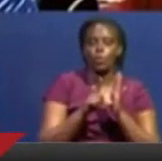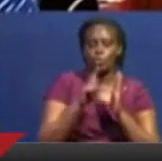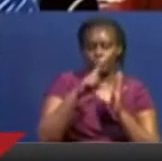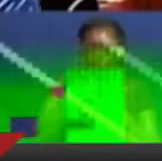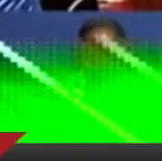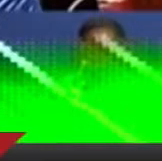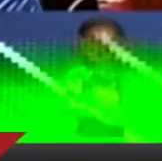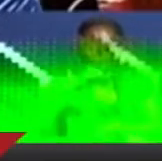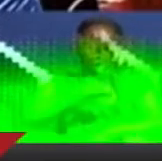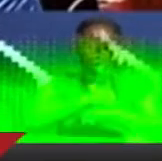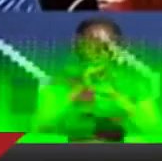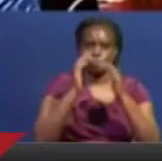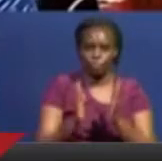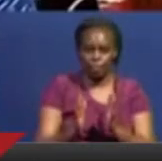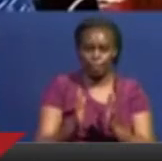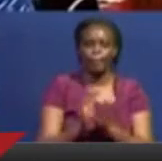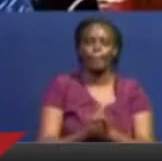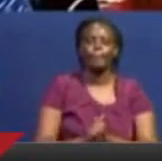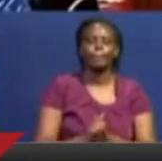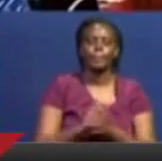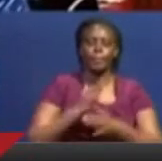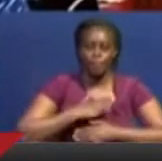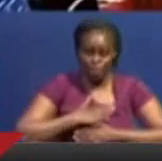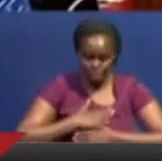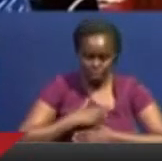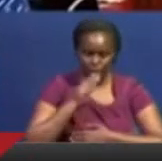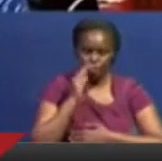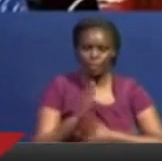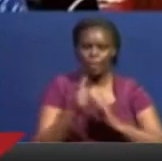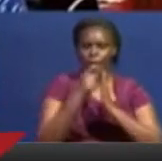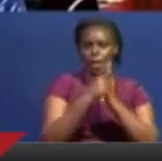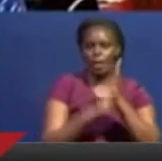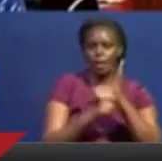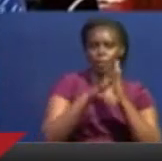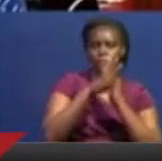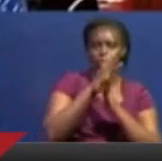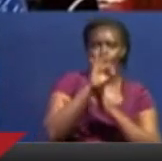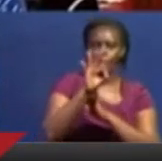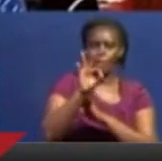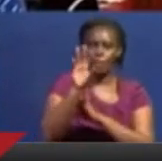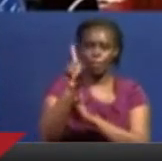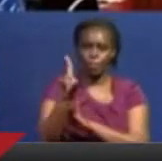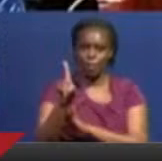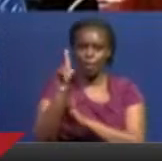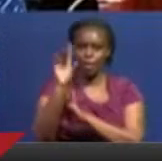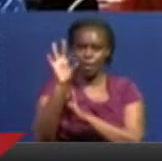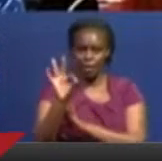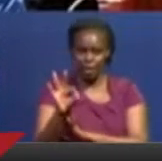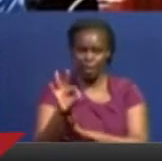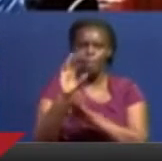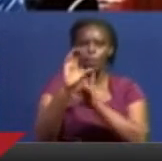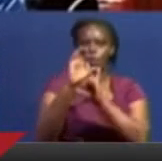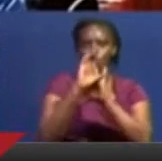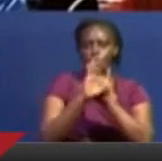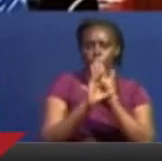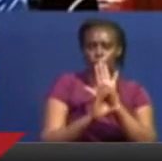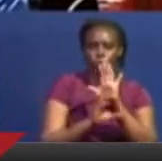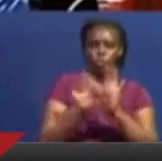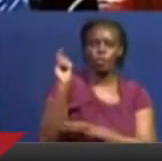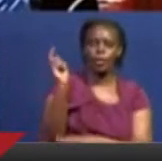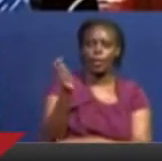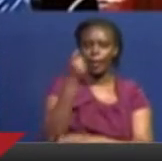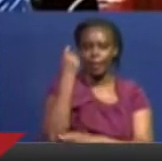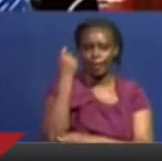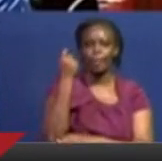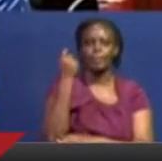eligible students. Honorable Speaker, Article 43(1)(f) of the Constitution of